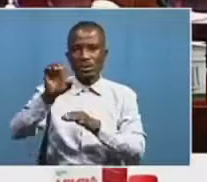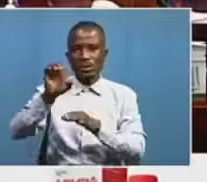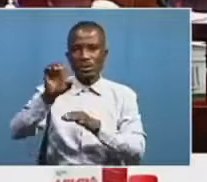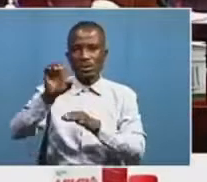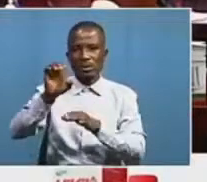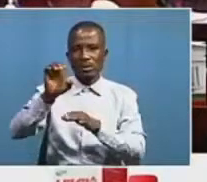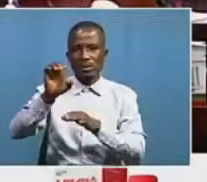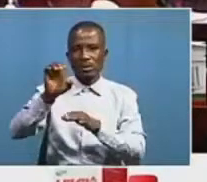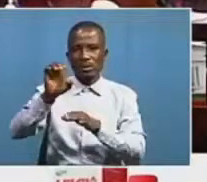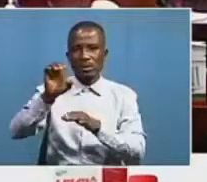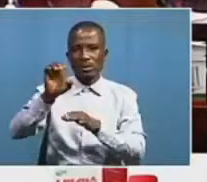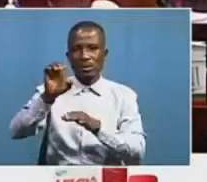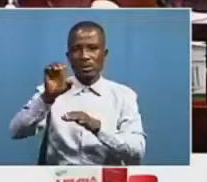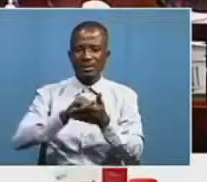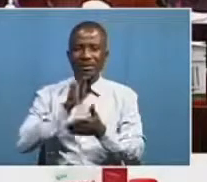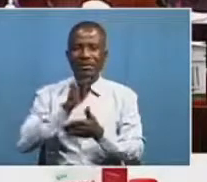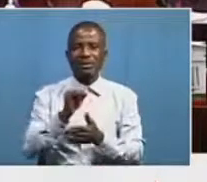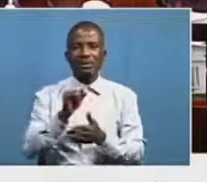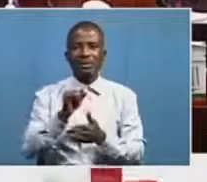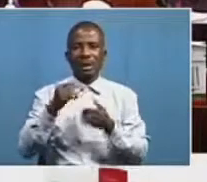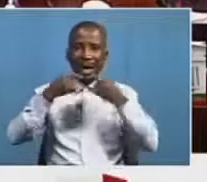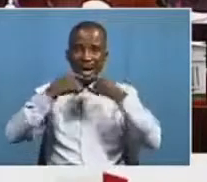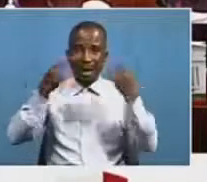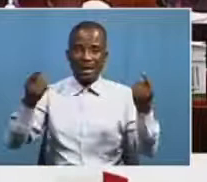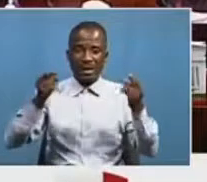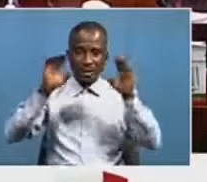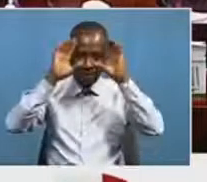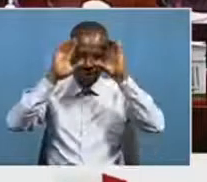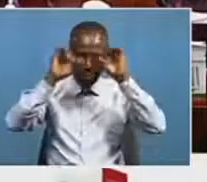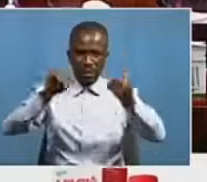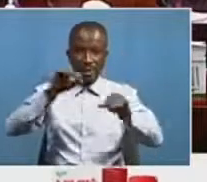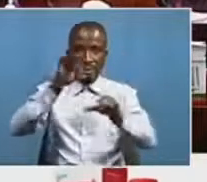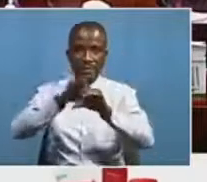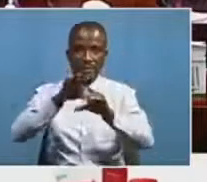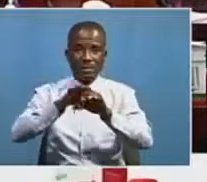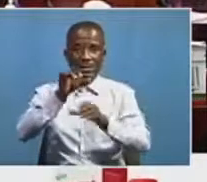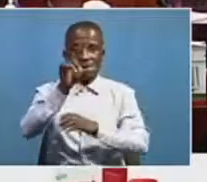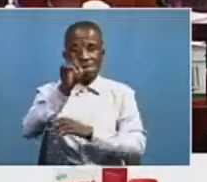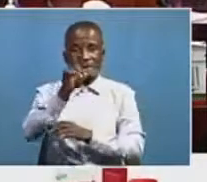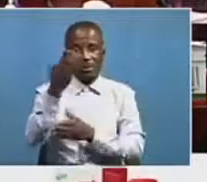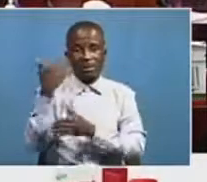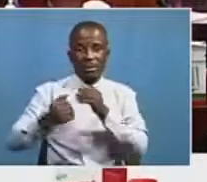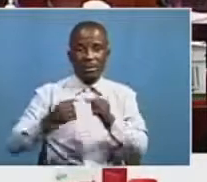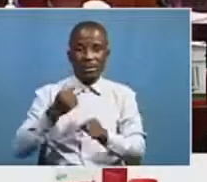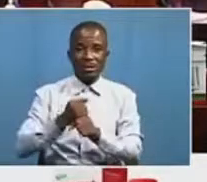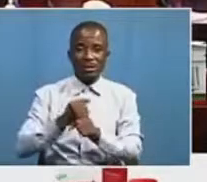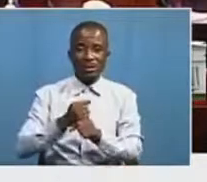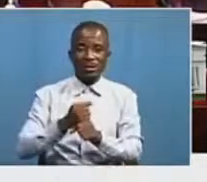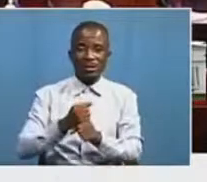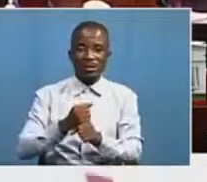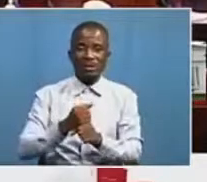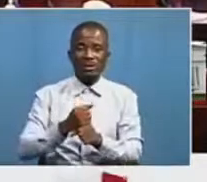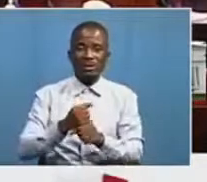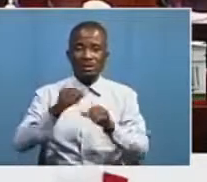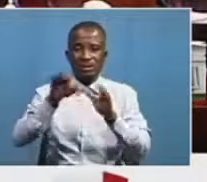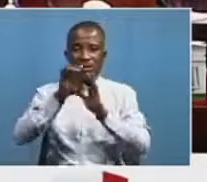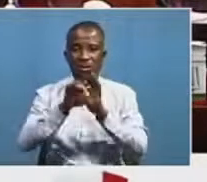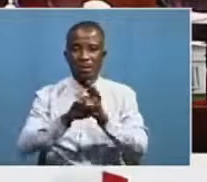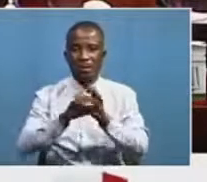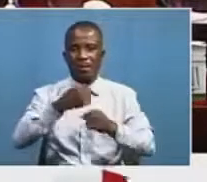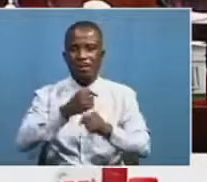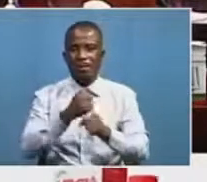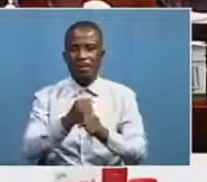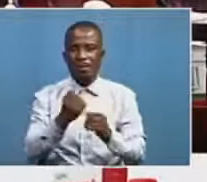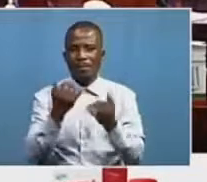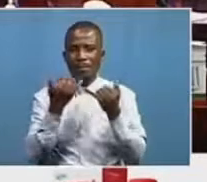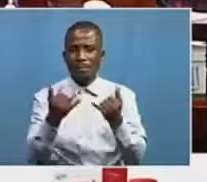respondent, that is, the declaration of the President-elect Instrument 2020 CI 135, constitutes prima facie